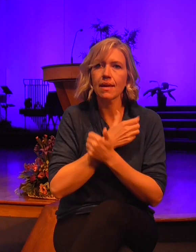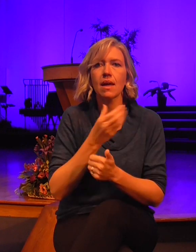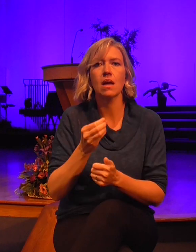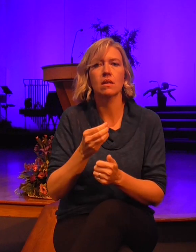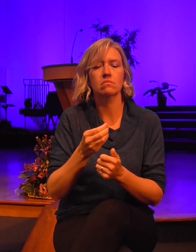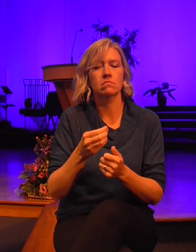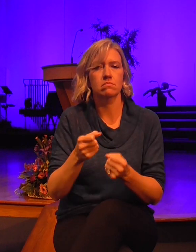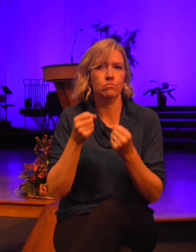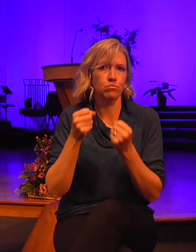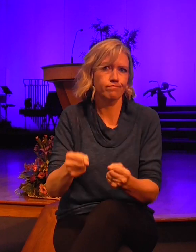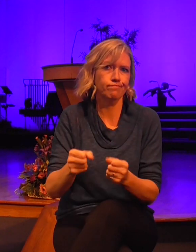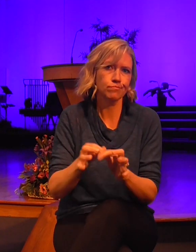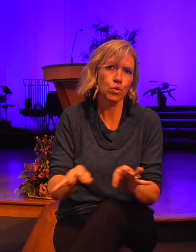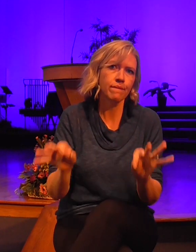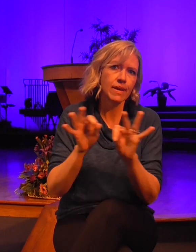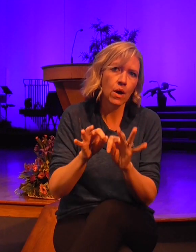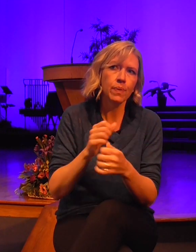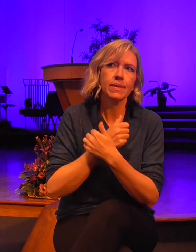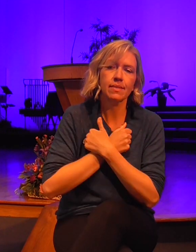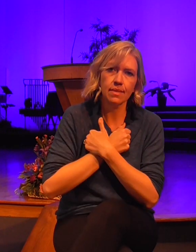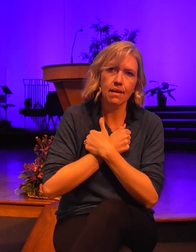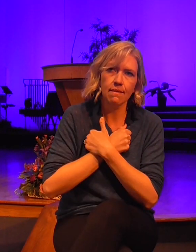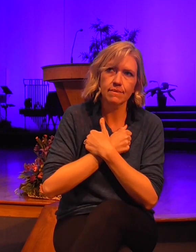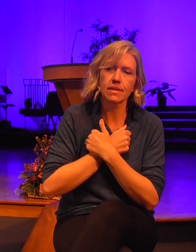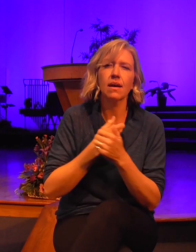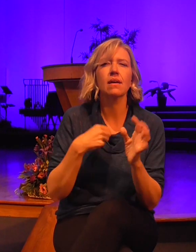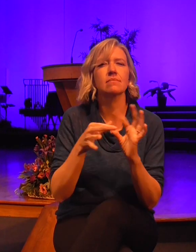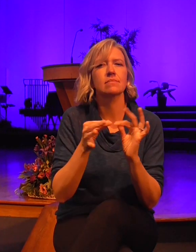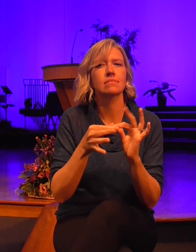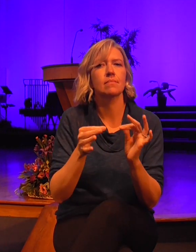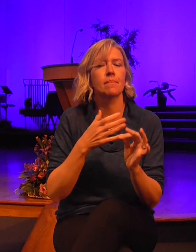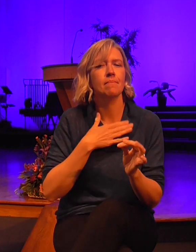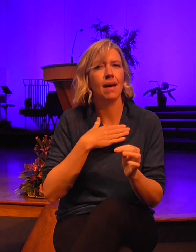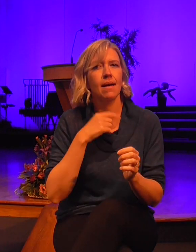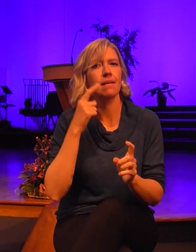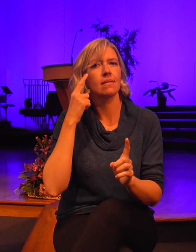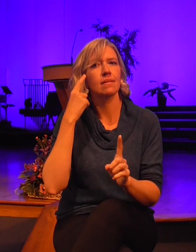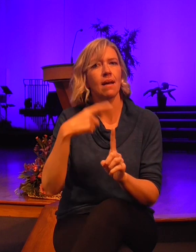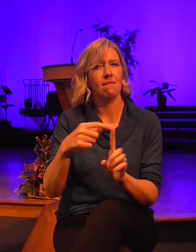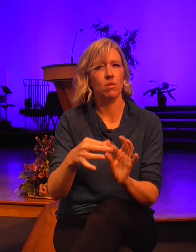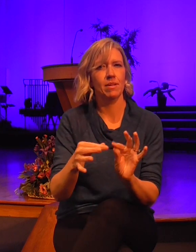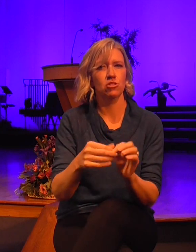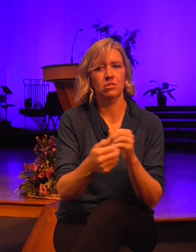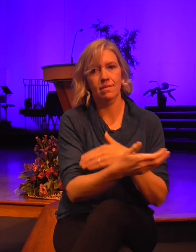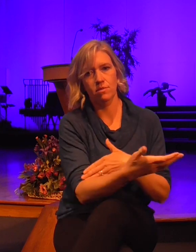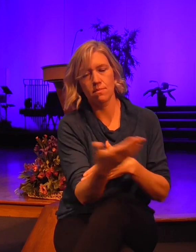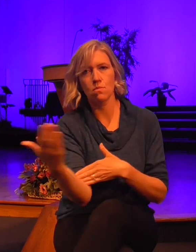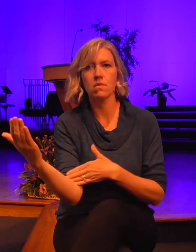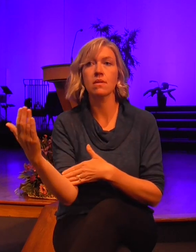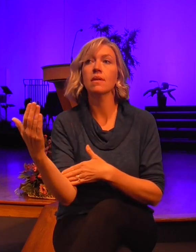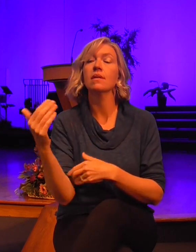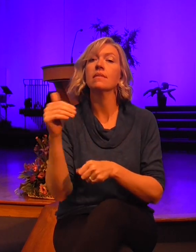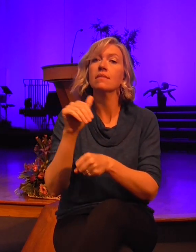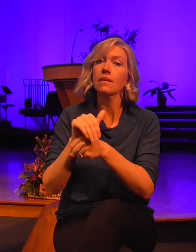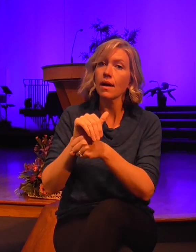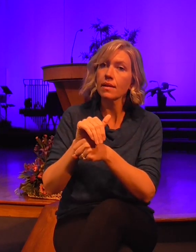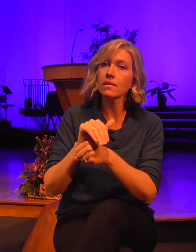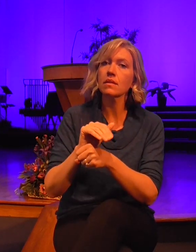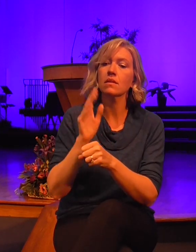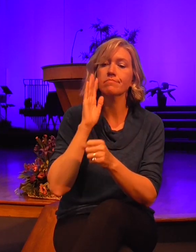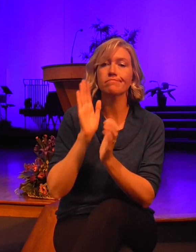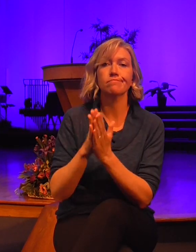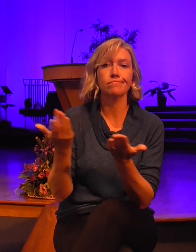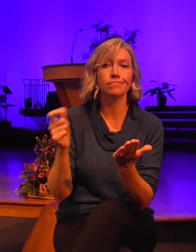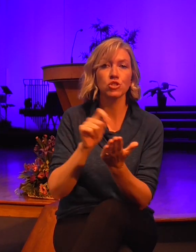I am deeply loving and profoundly loved. At the end of the day, I'll take my journal out and I'm going to ask